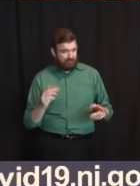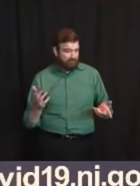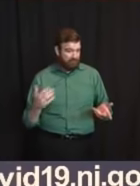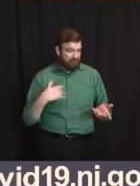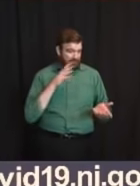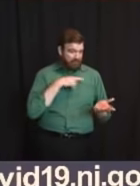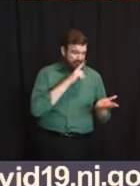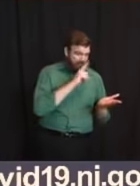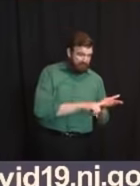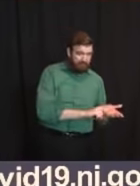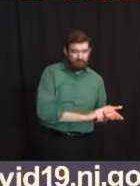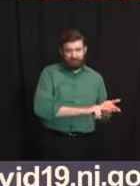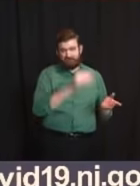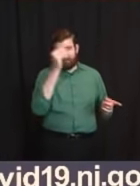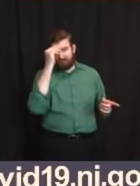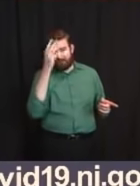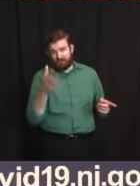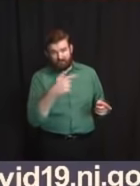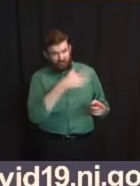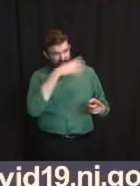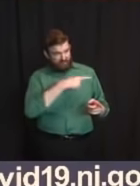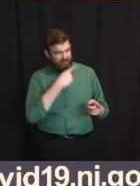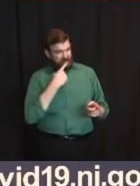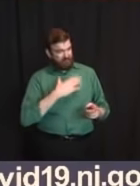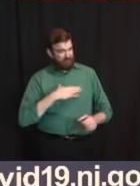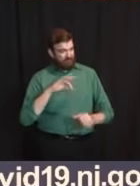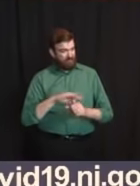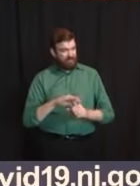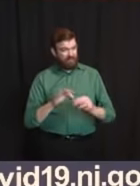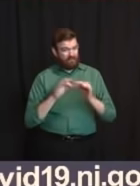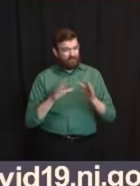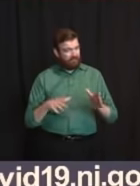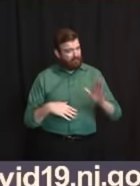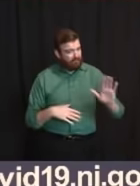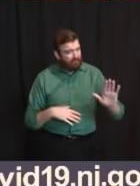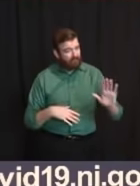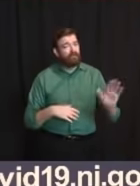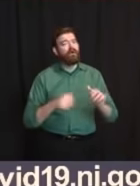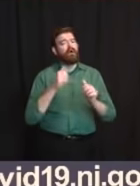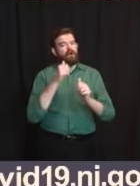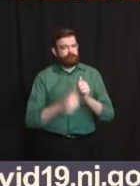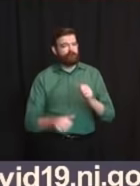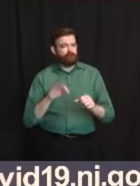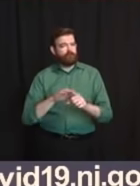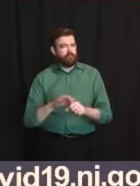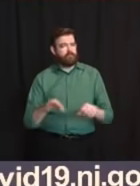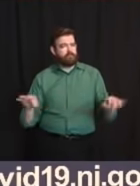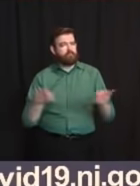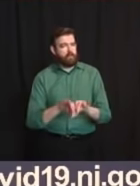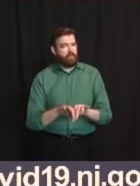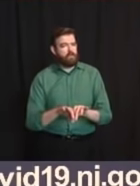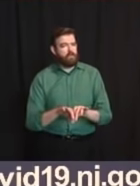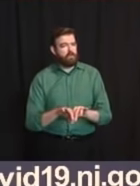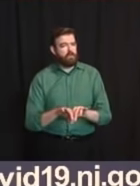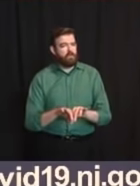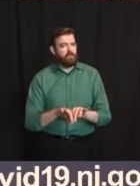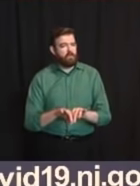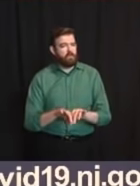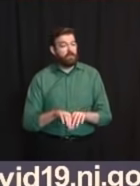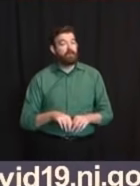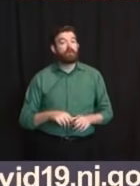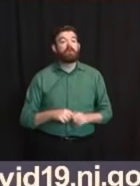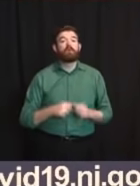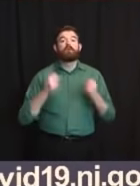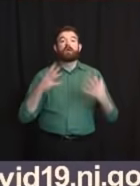Latimer, keep the faith. Every vote counts. We've seen election after election, including some cases for president of the United States of